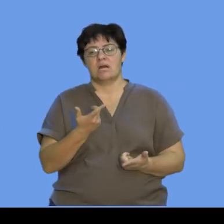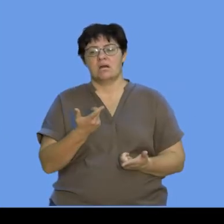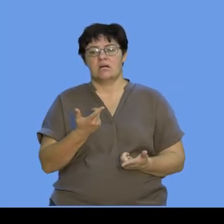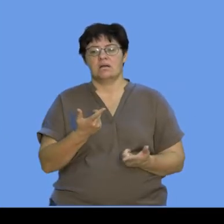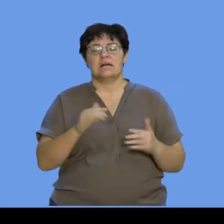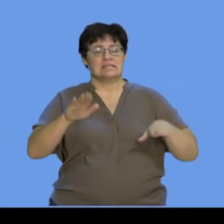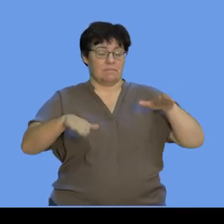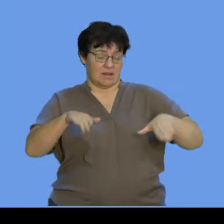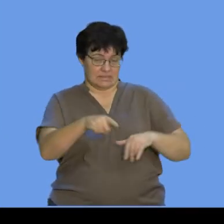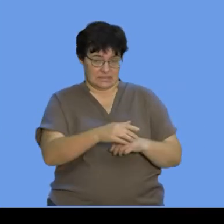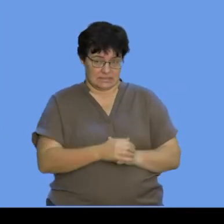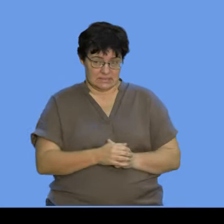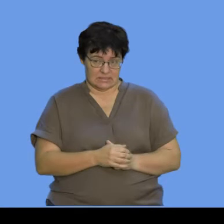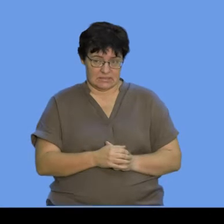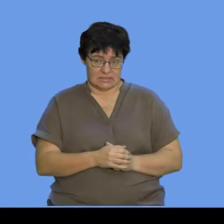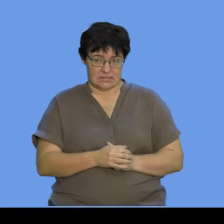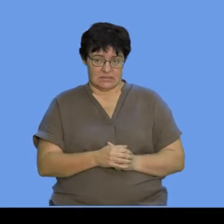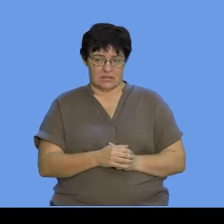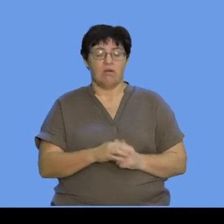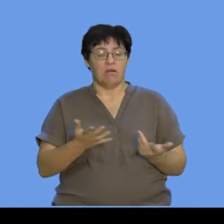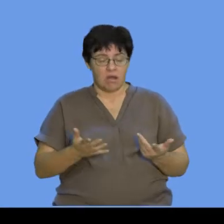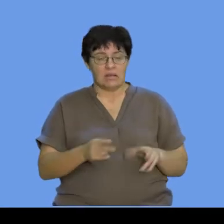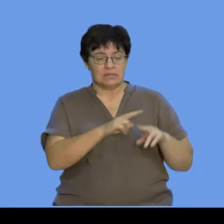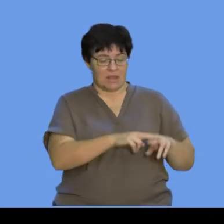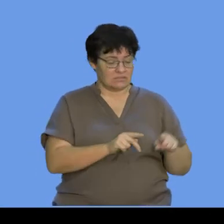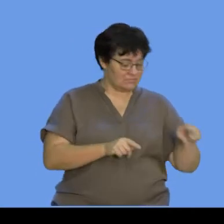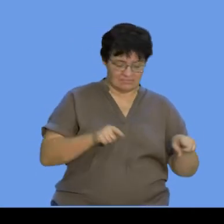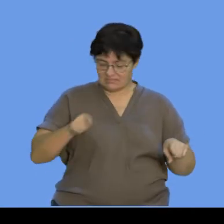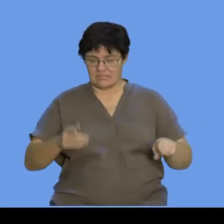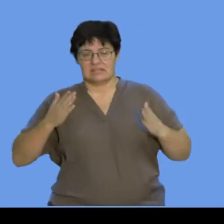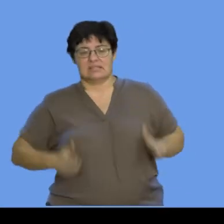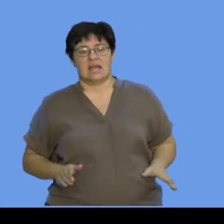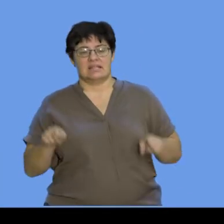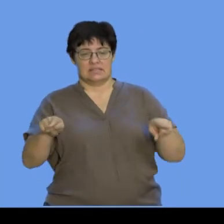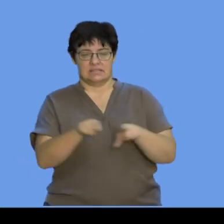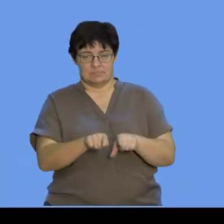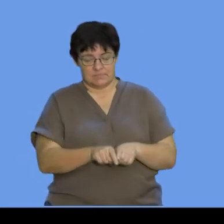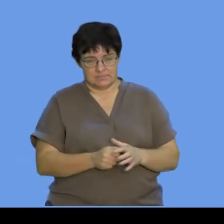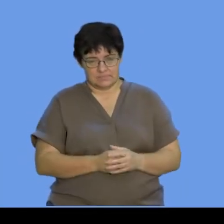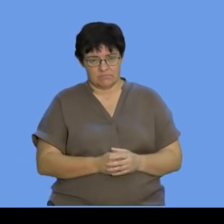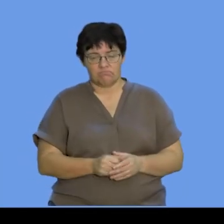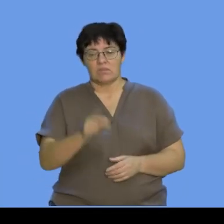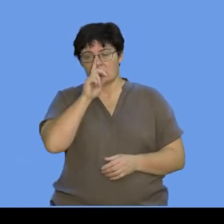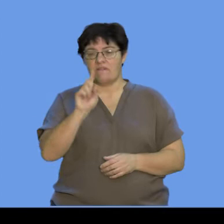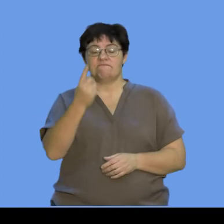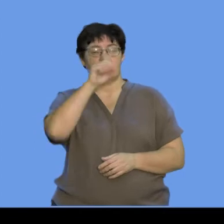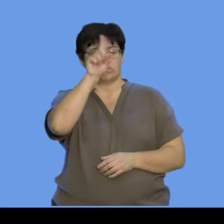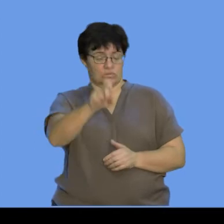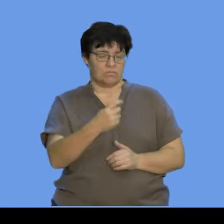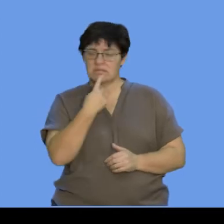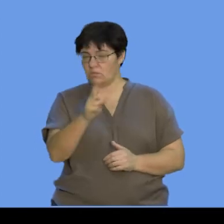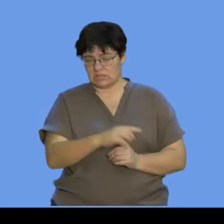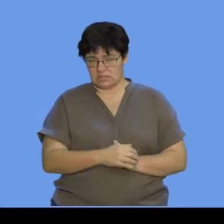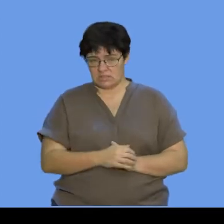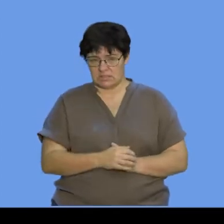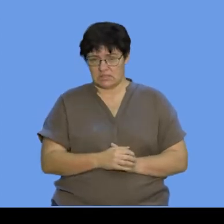right? And then in order of their corresponding sides. Let's look at the first question. What did I say?